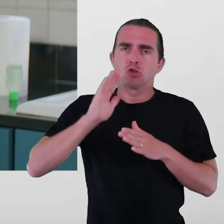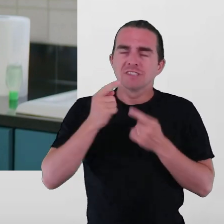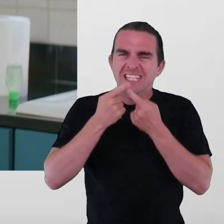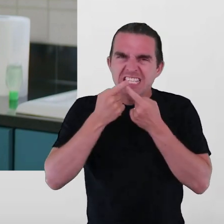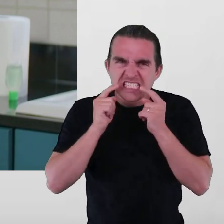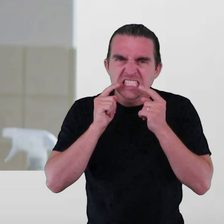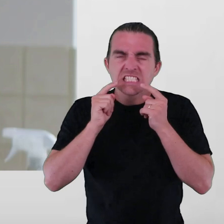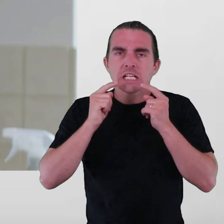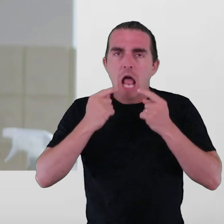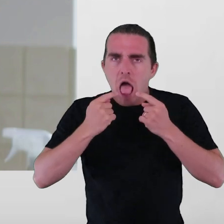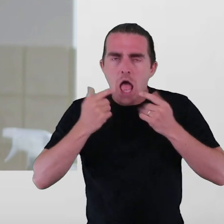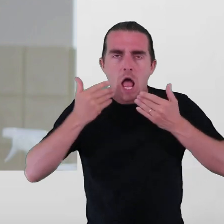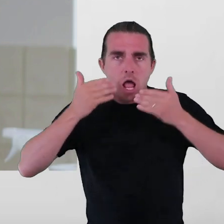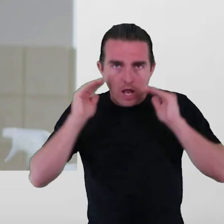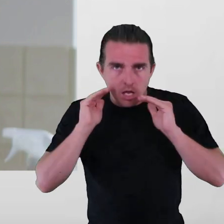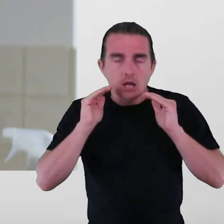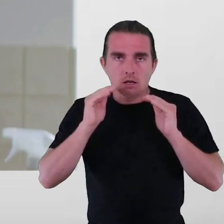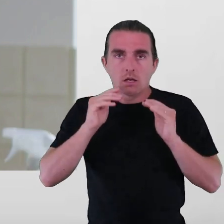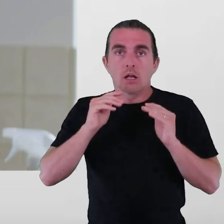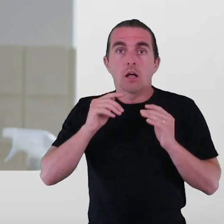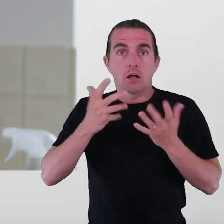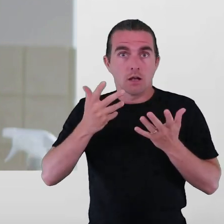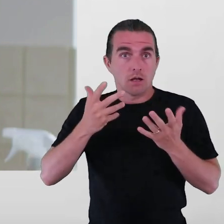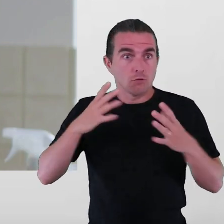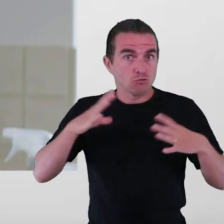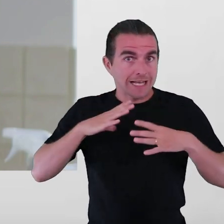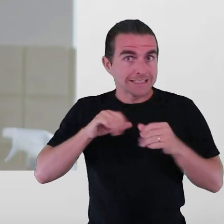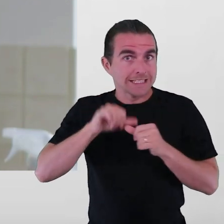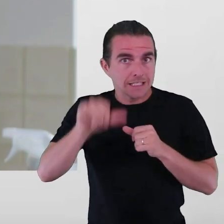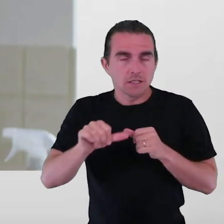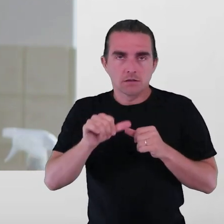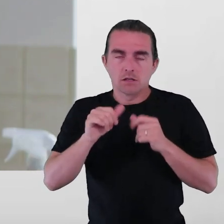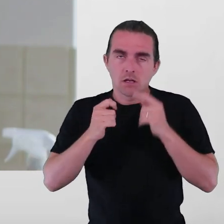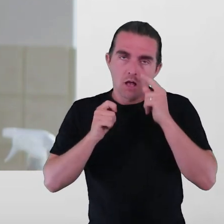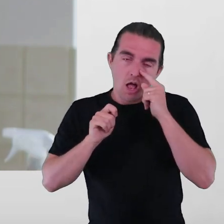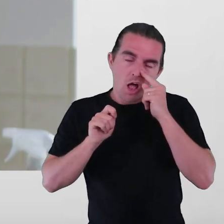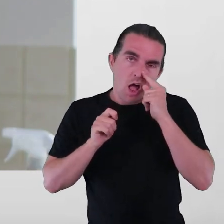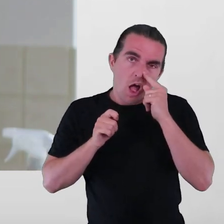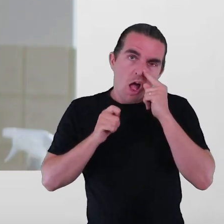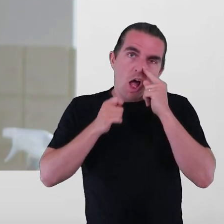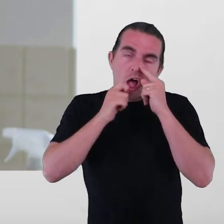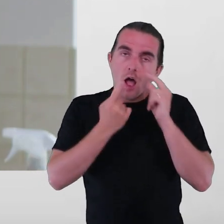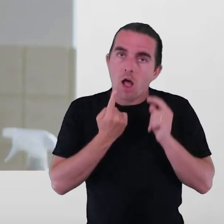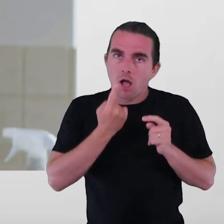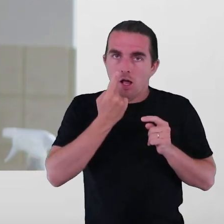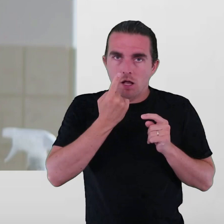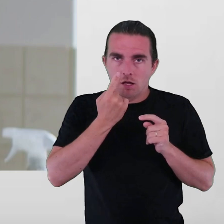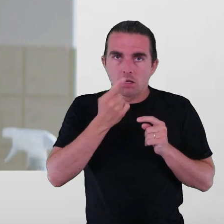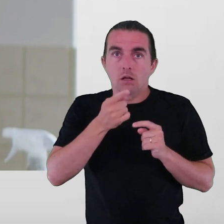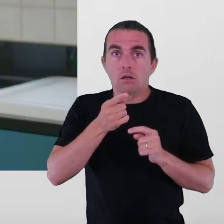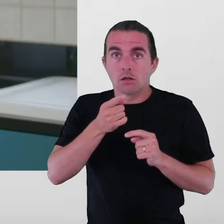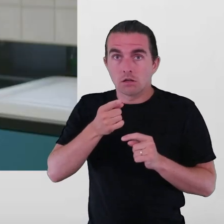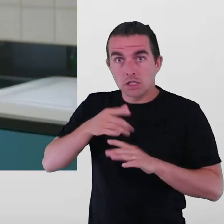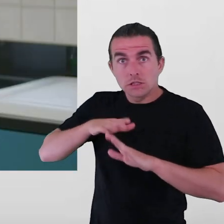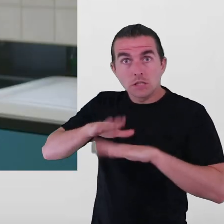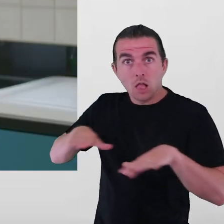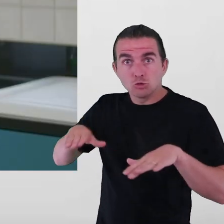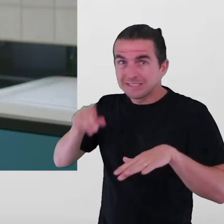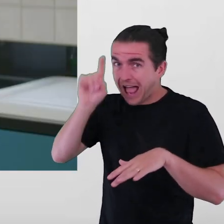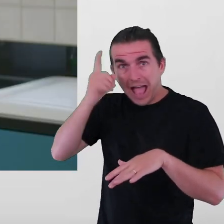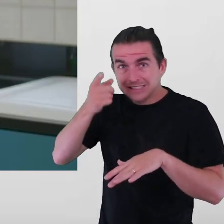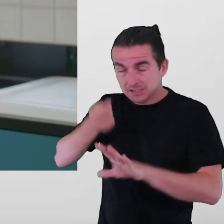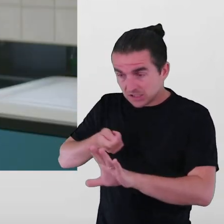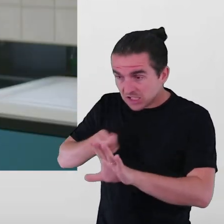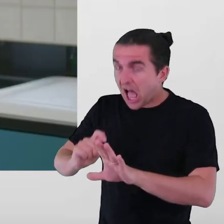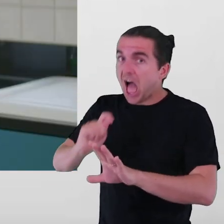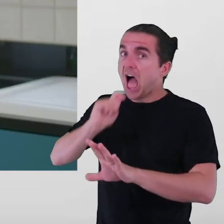or gums. Using the same swab as you did in your mouth, you now need to swab the inside of your nose. If you can't